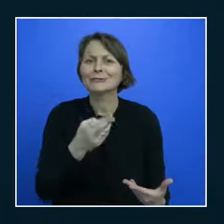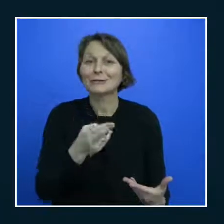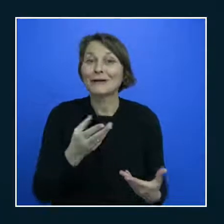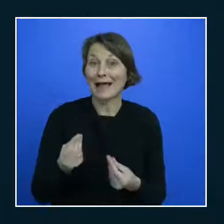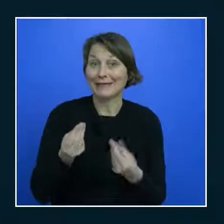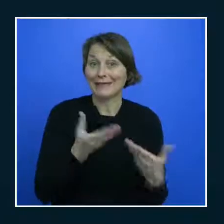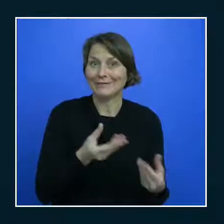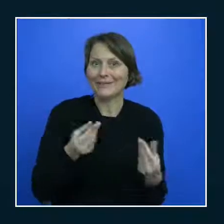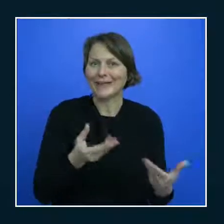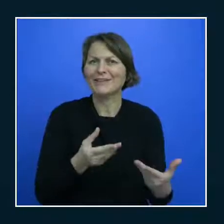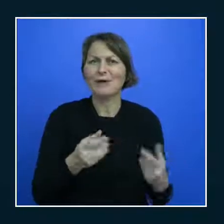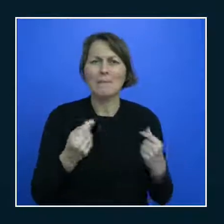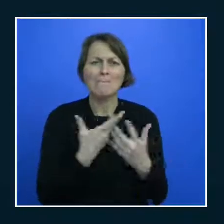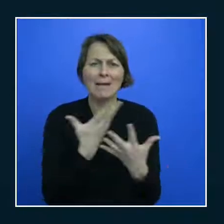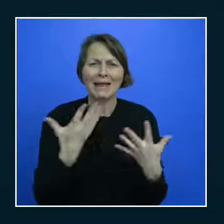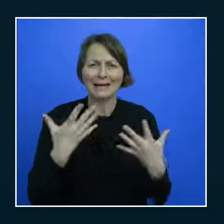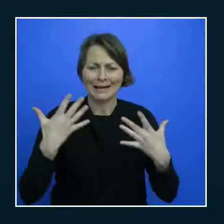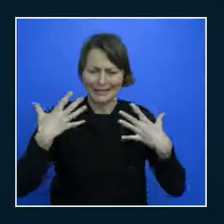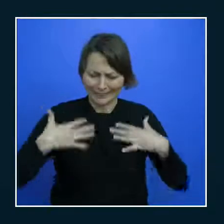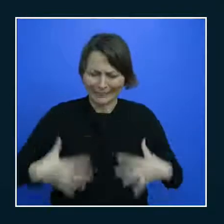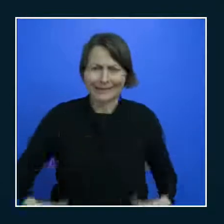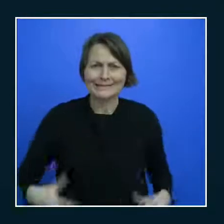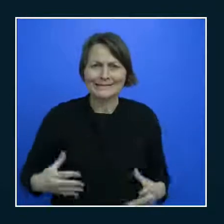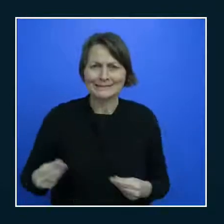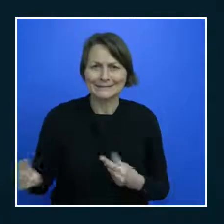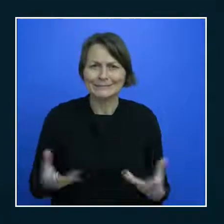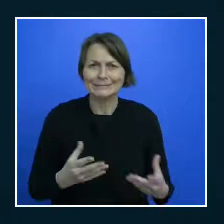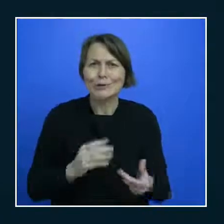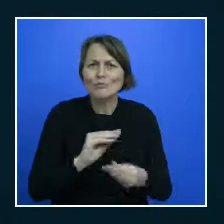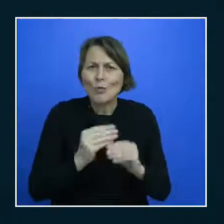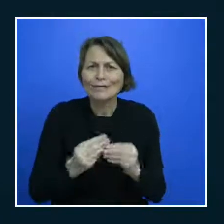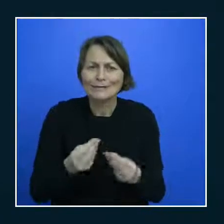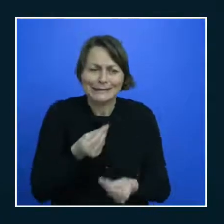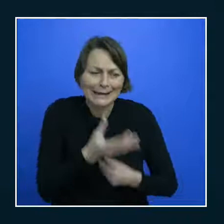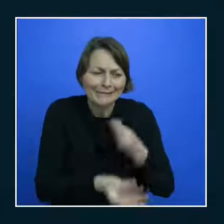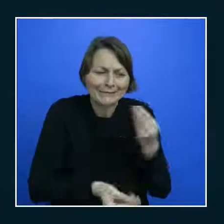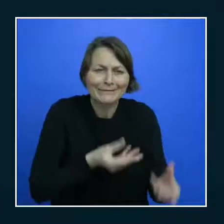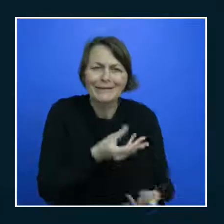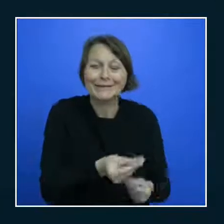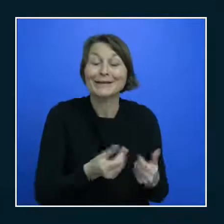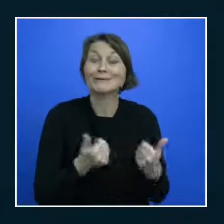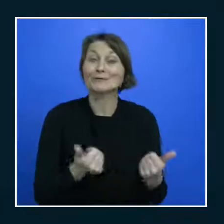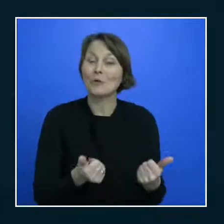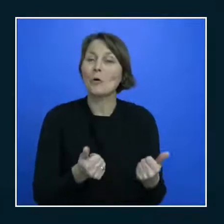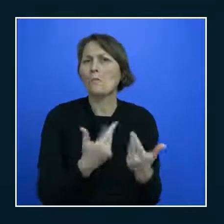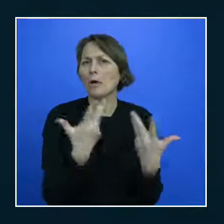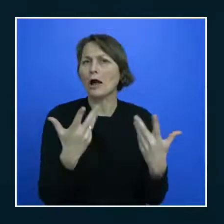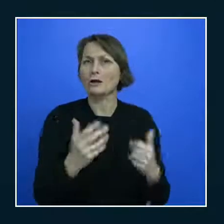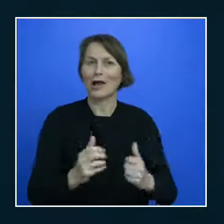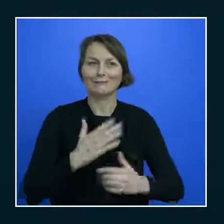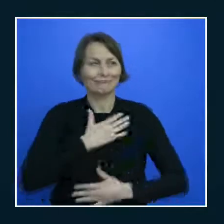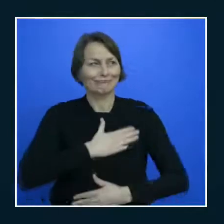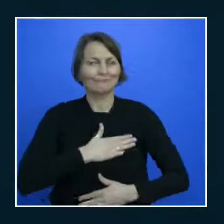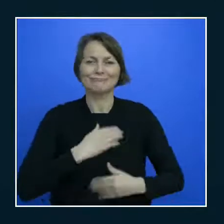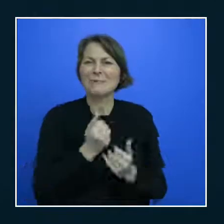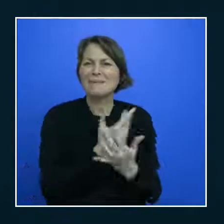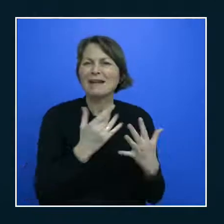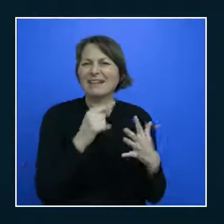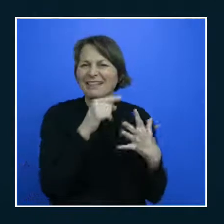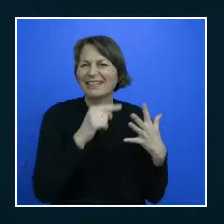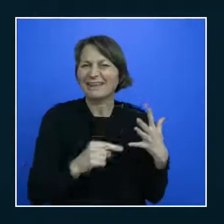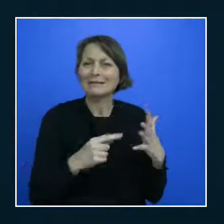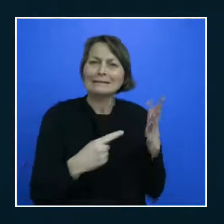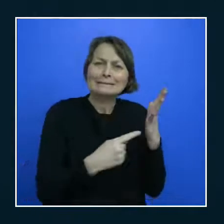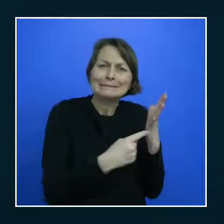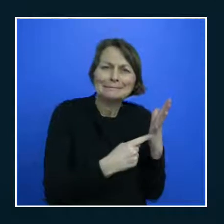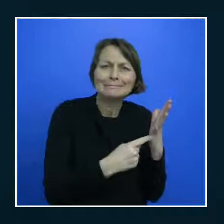but I do a lot of other things. Mostly fun stuff with developers and with technology. So, yeah, you might